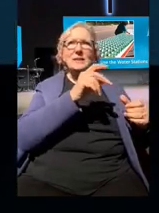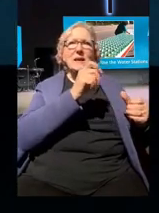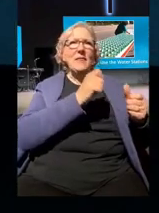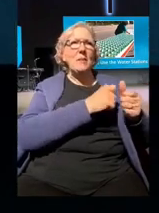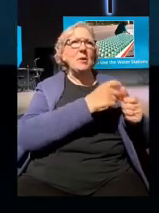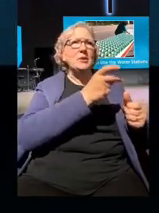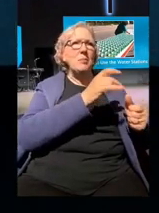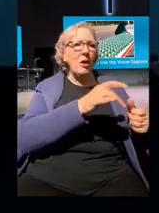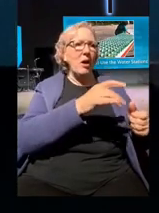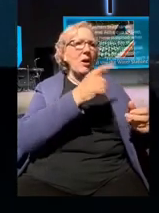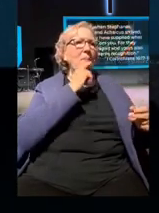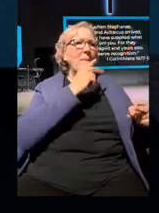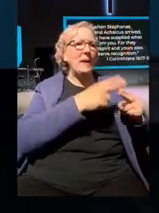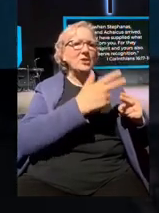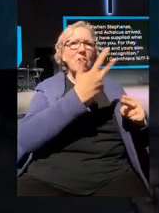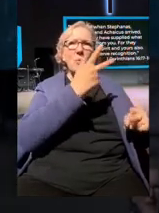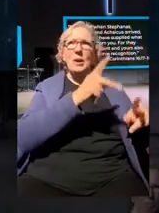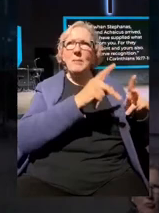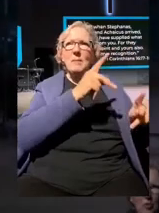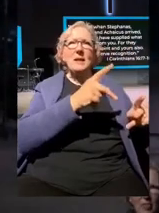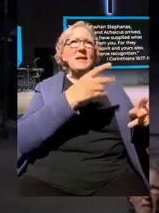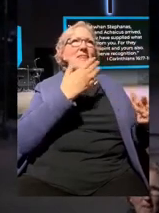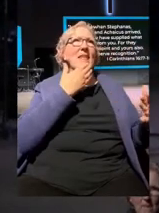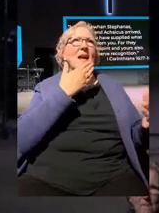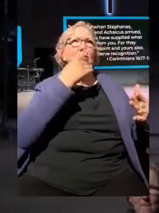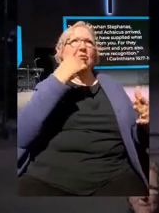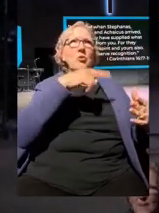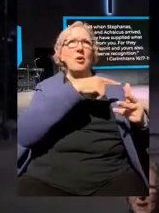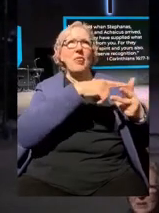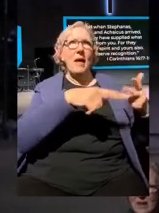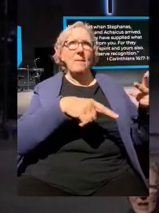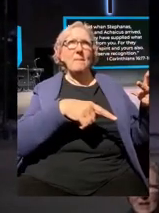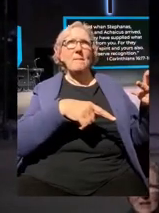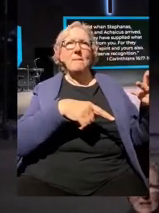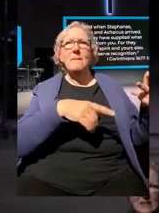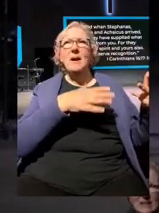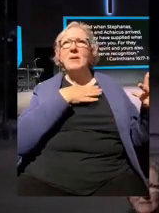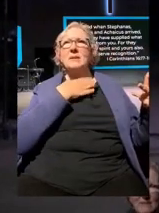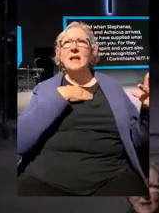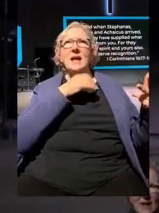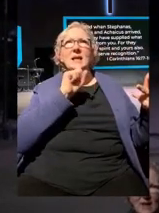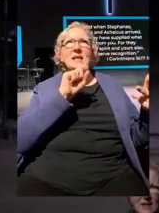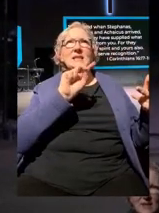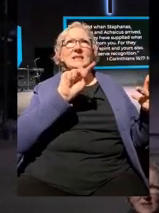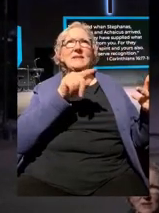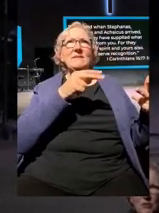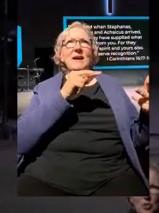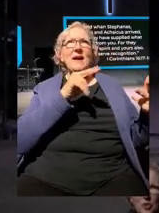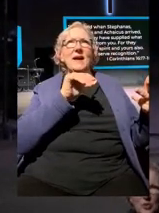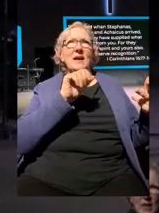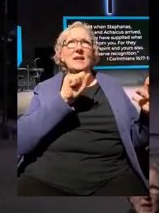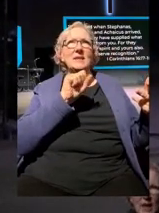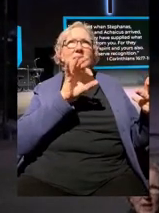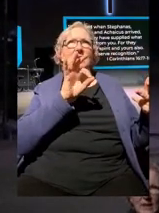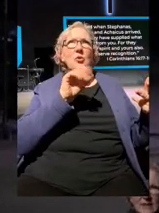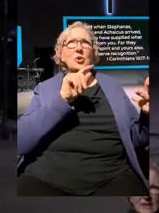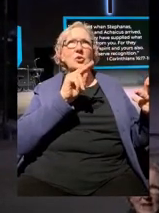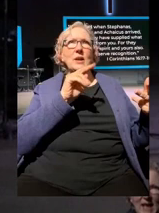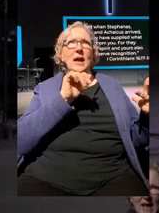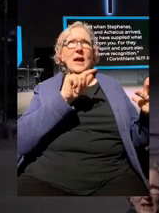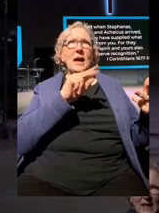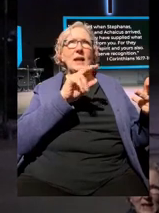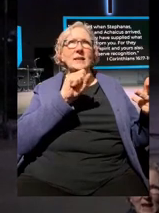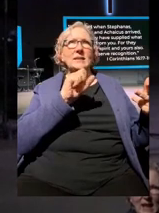particularly thankful for. He says, I was glad when Stephanas, Fortunatus, and Icaicus